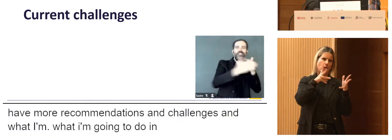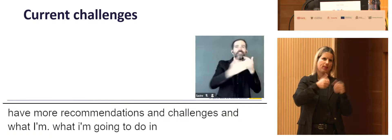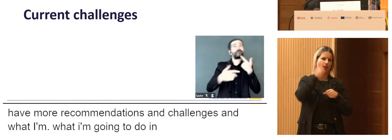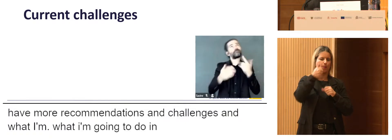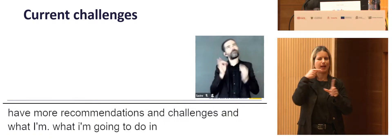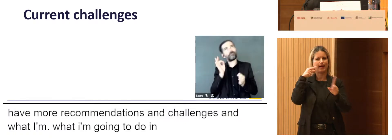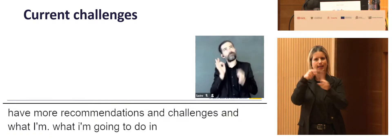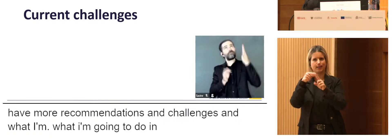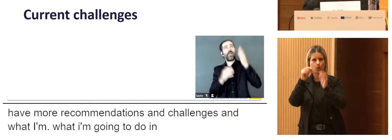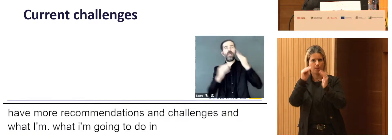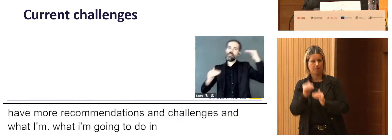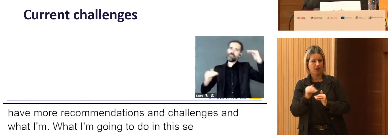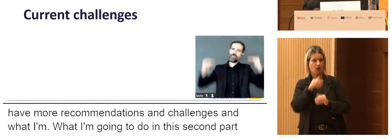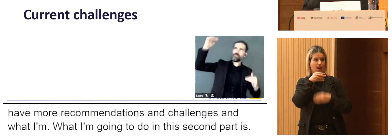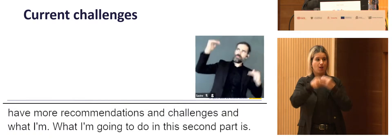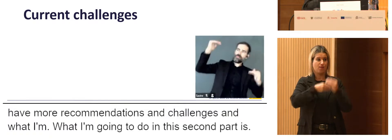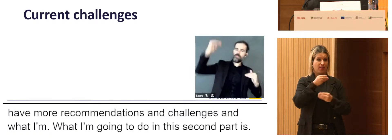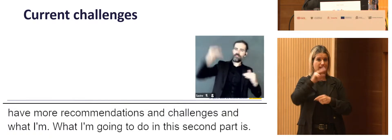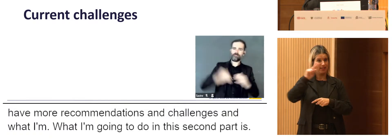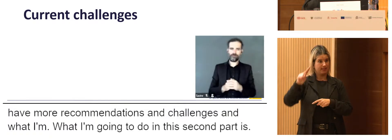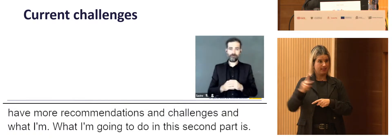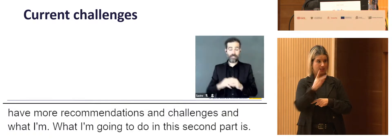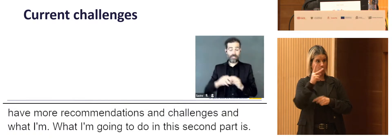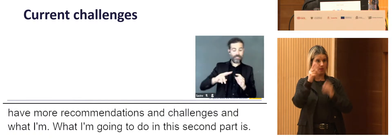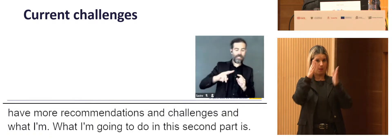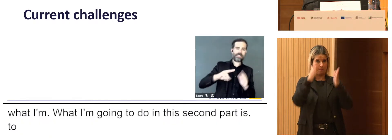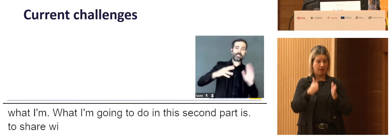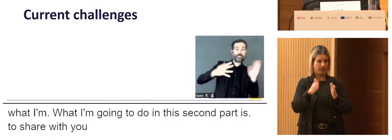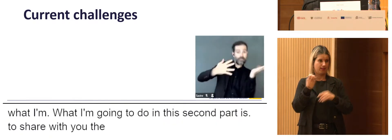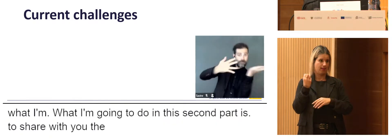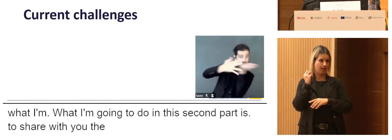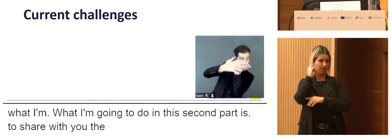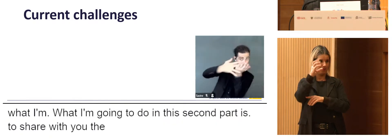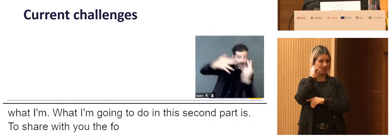is to share with you the following.